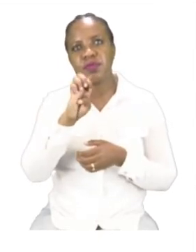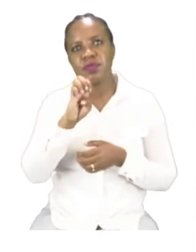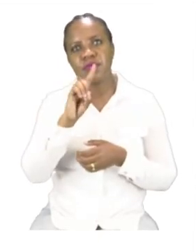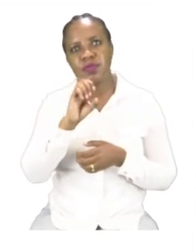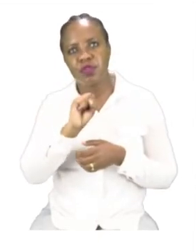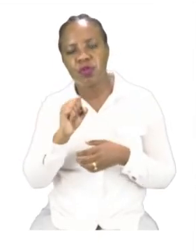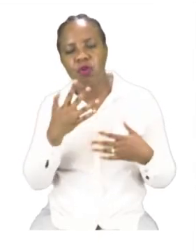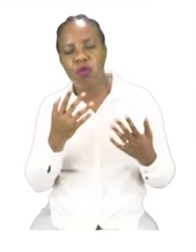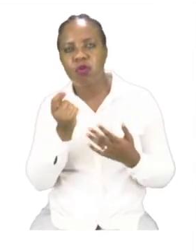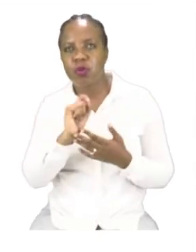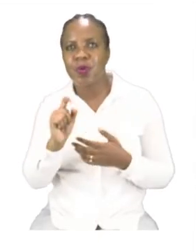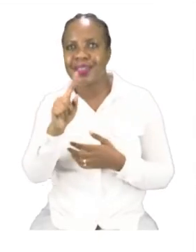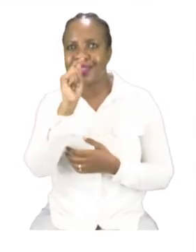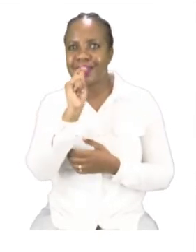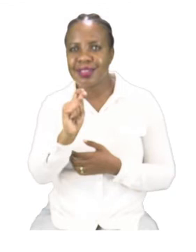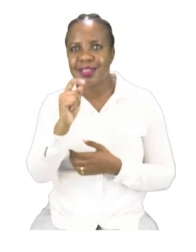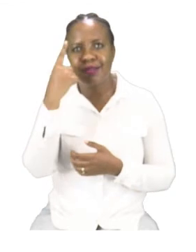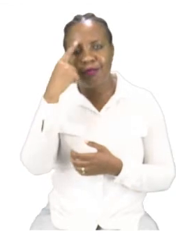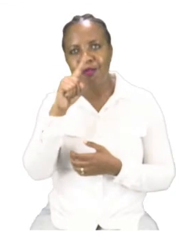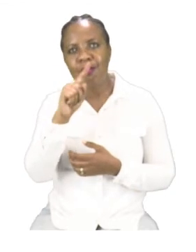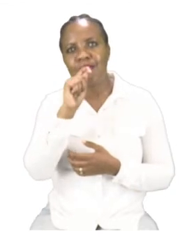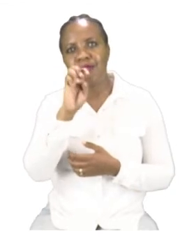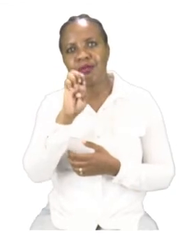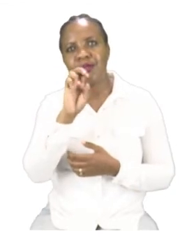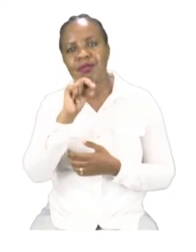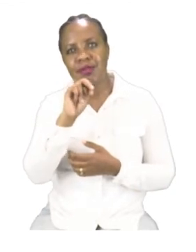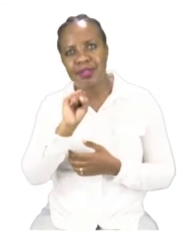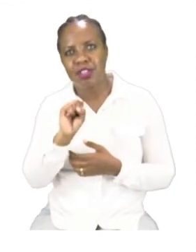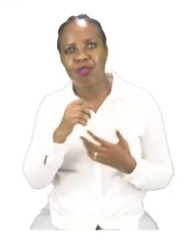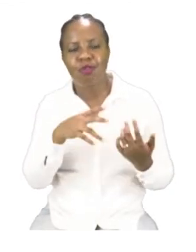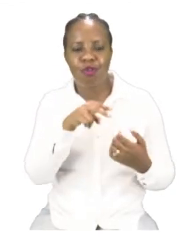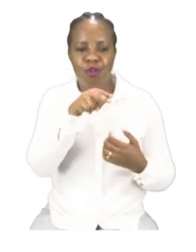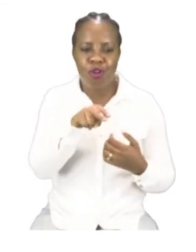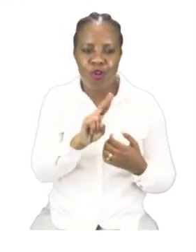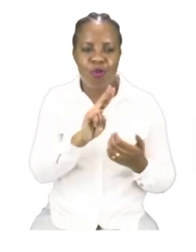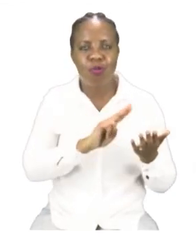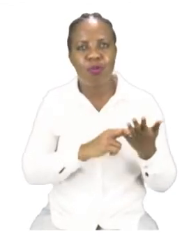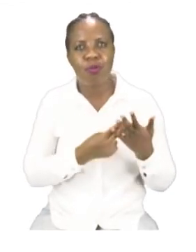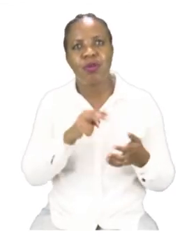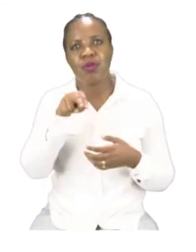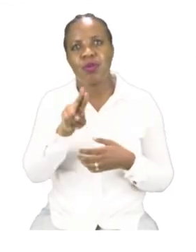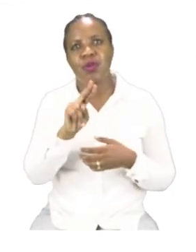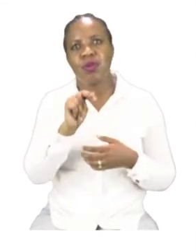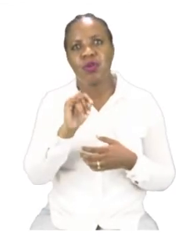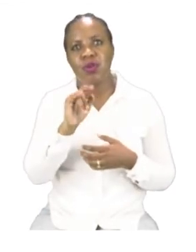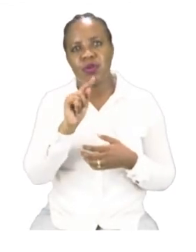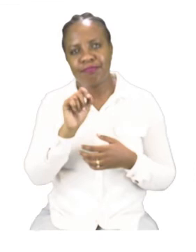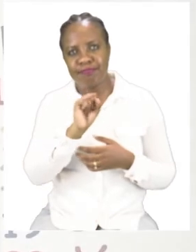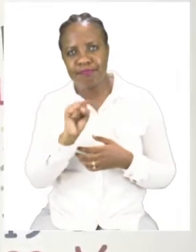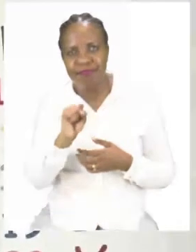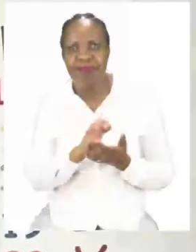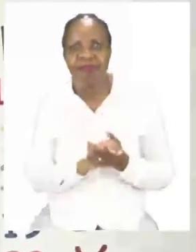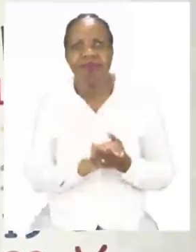tens, or a U for units. So let us try and take a look at the